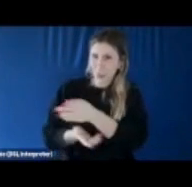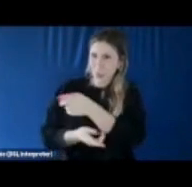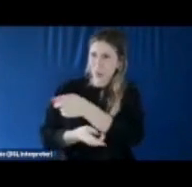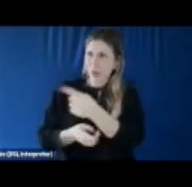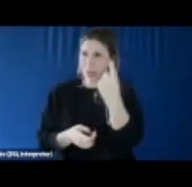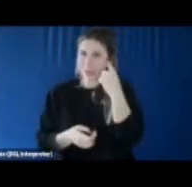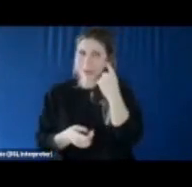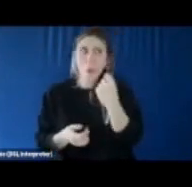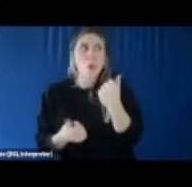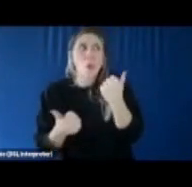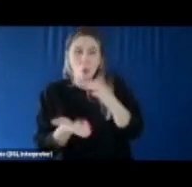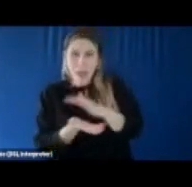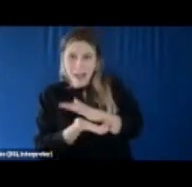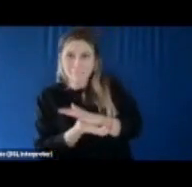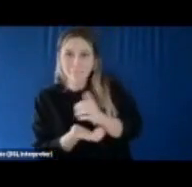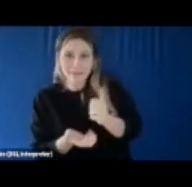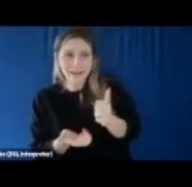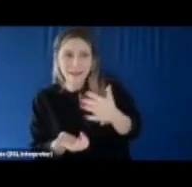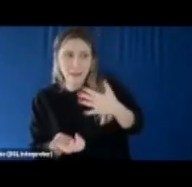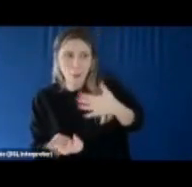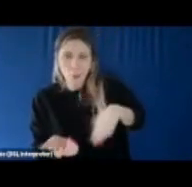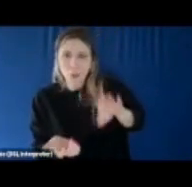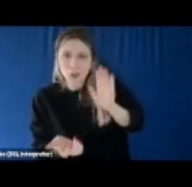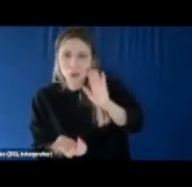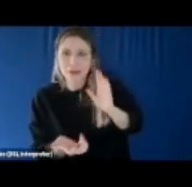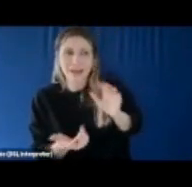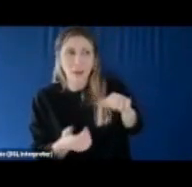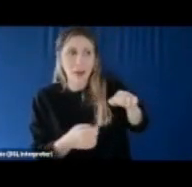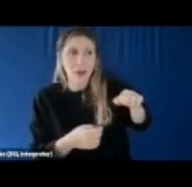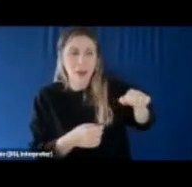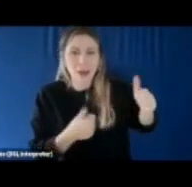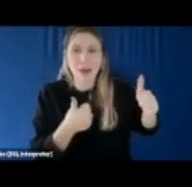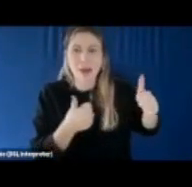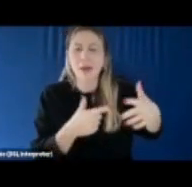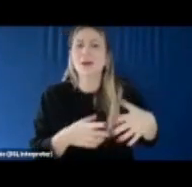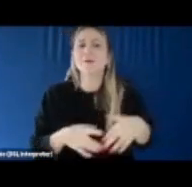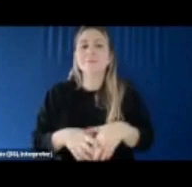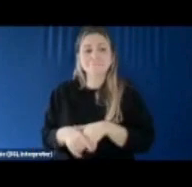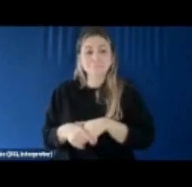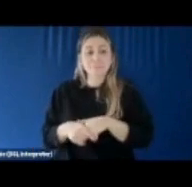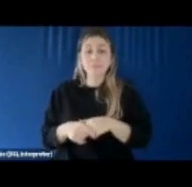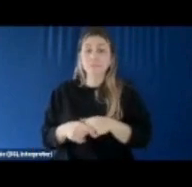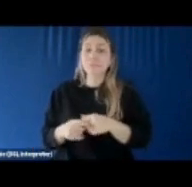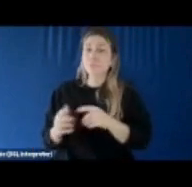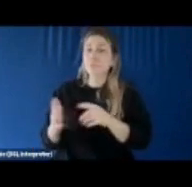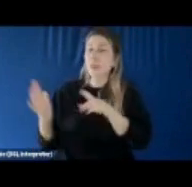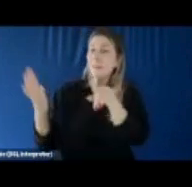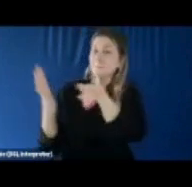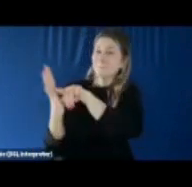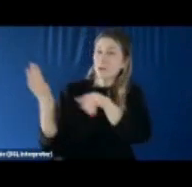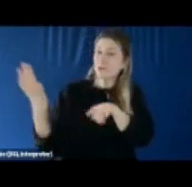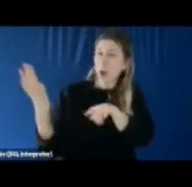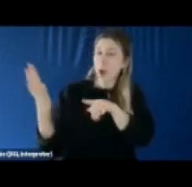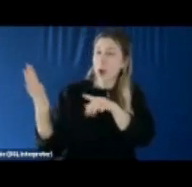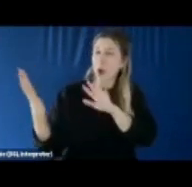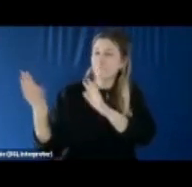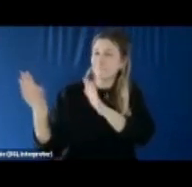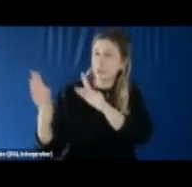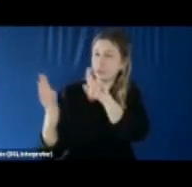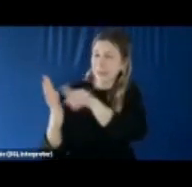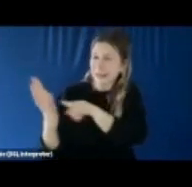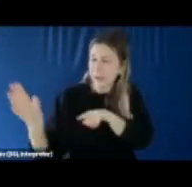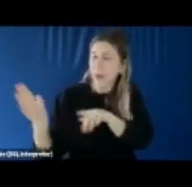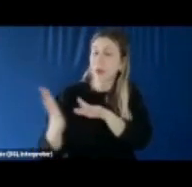Mirroring is when people adjust what they say, their tone and their body language to match other people. It's a trick to make other people